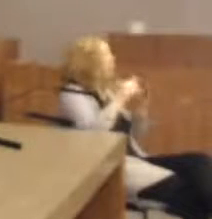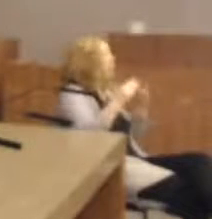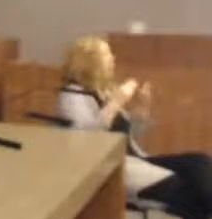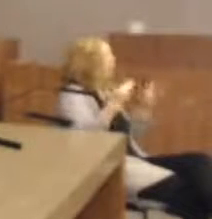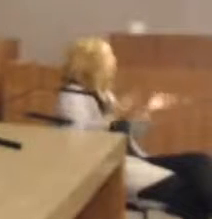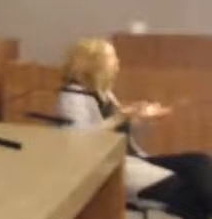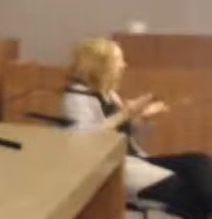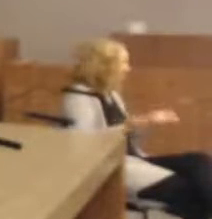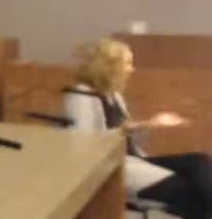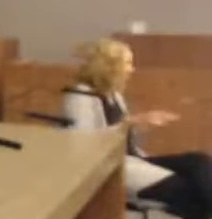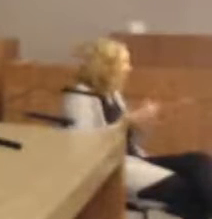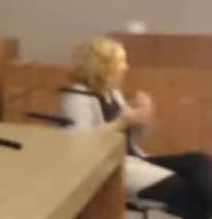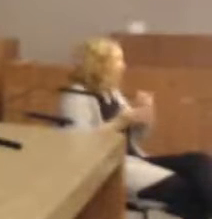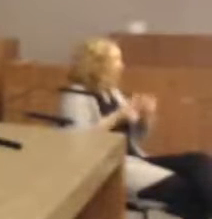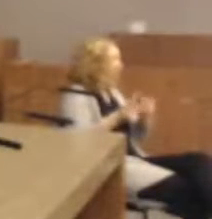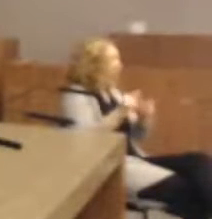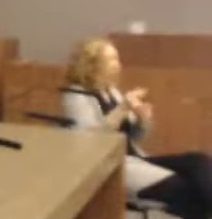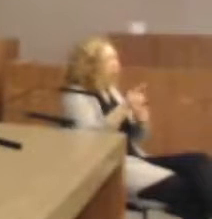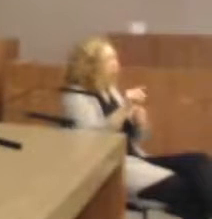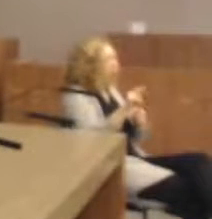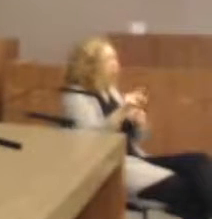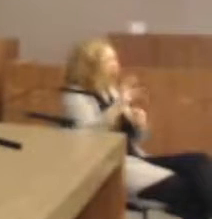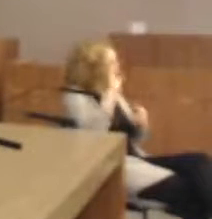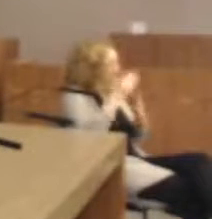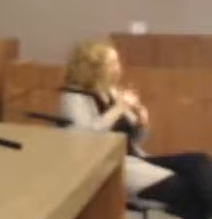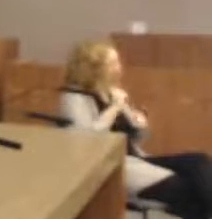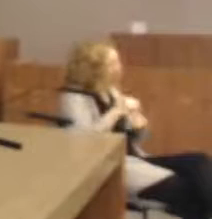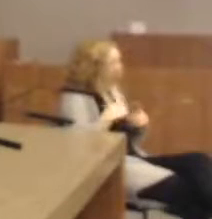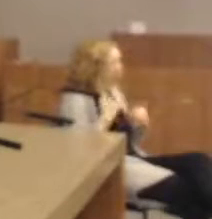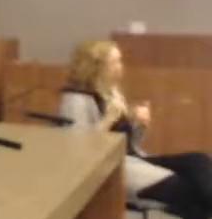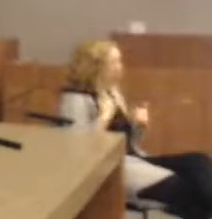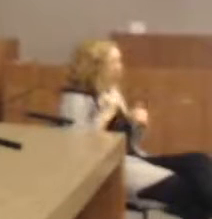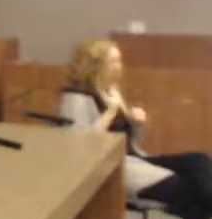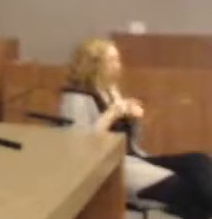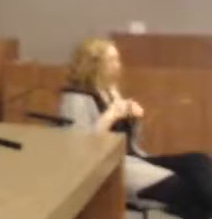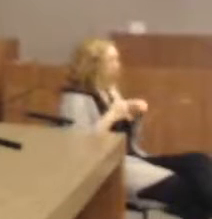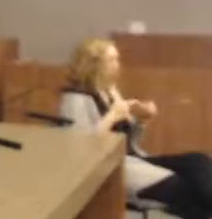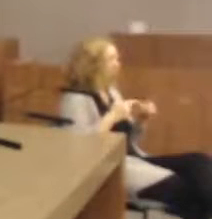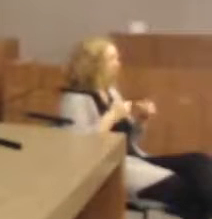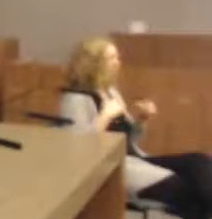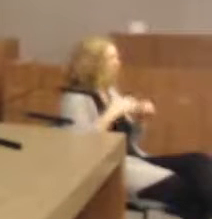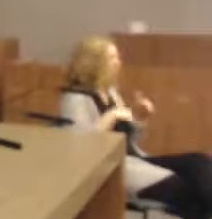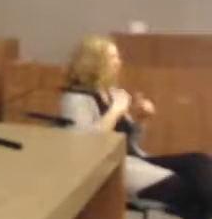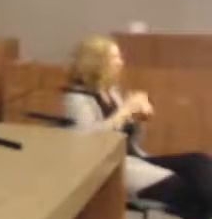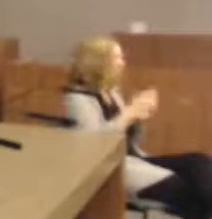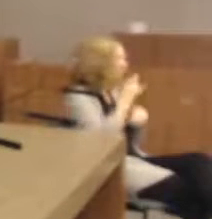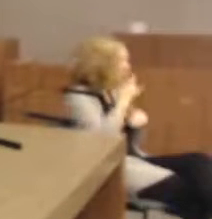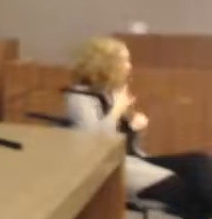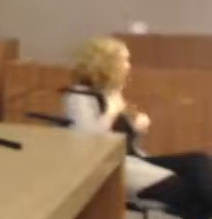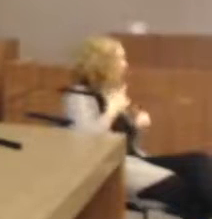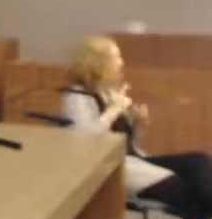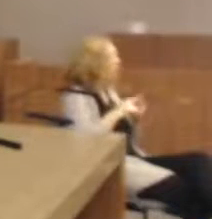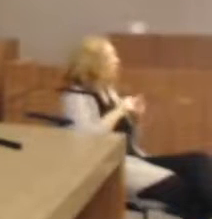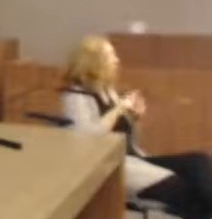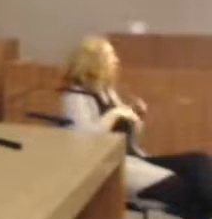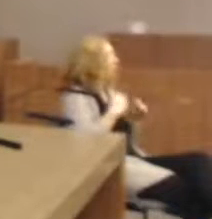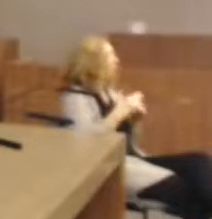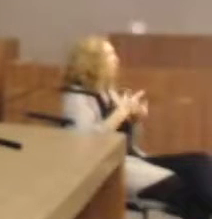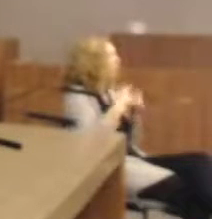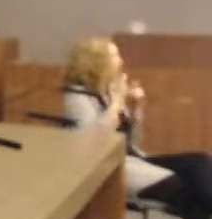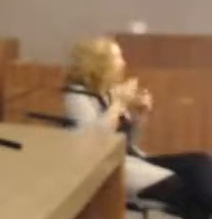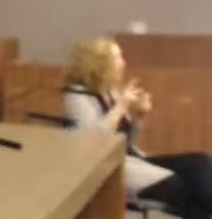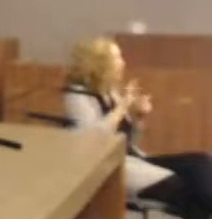thing. You know, your grandsons are young, and when they have the next birthday or the next anniversary or